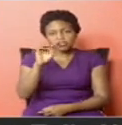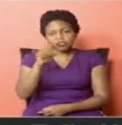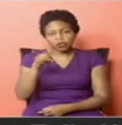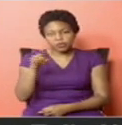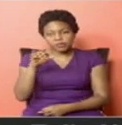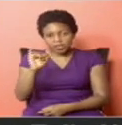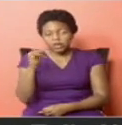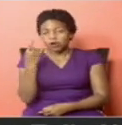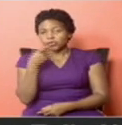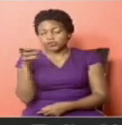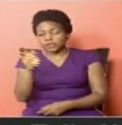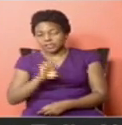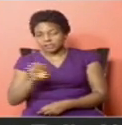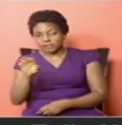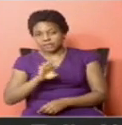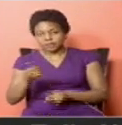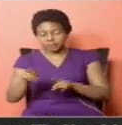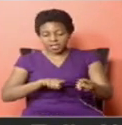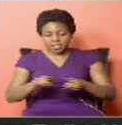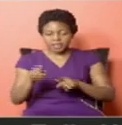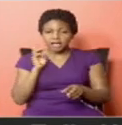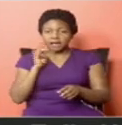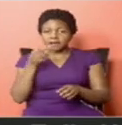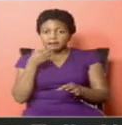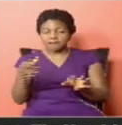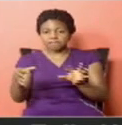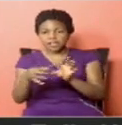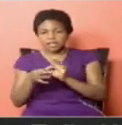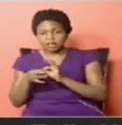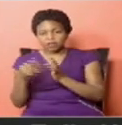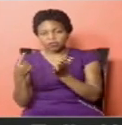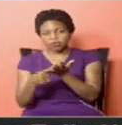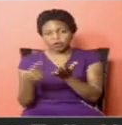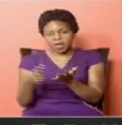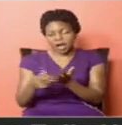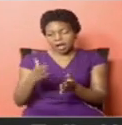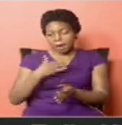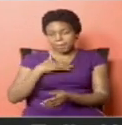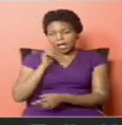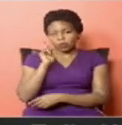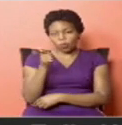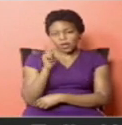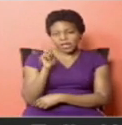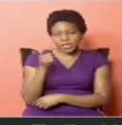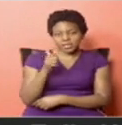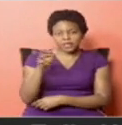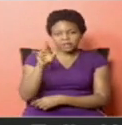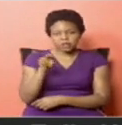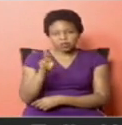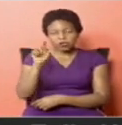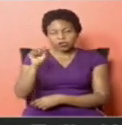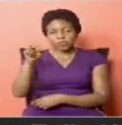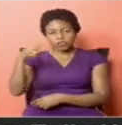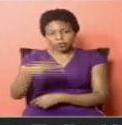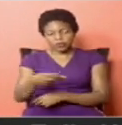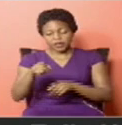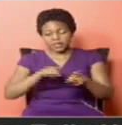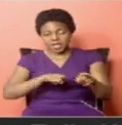the Executive Director, Deaf Link Uganda, my colleague, Ruth Sekindi, Director Monitoring